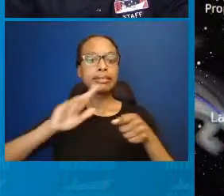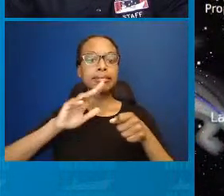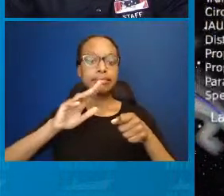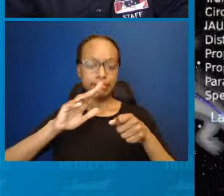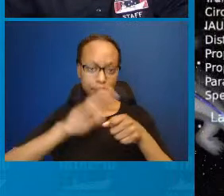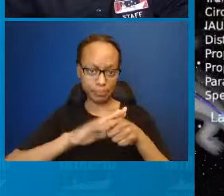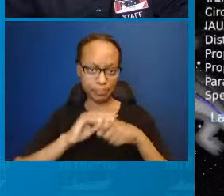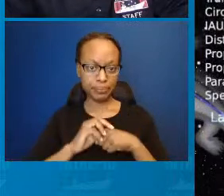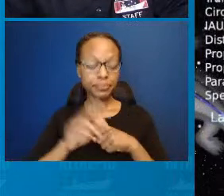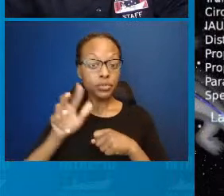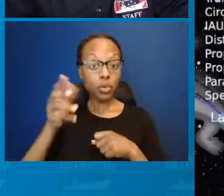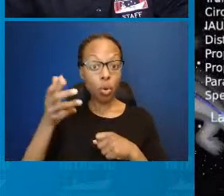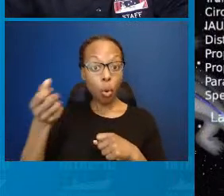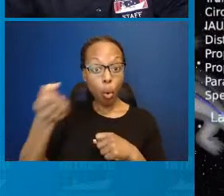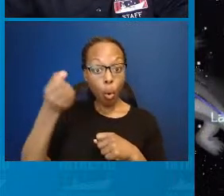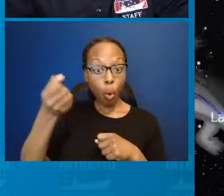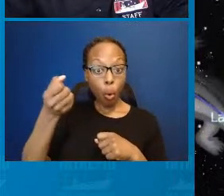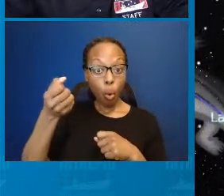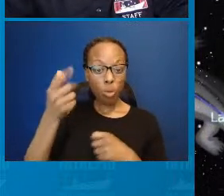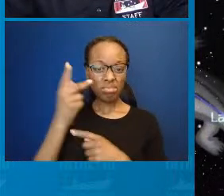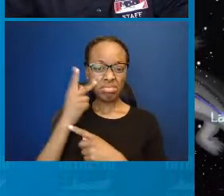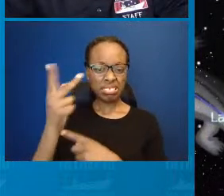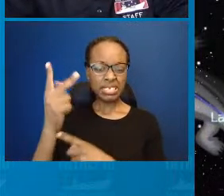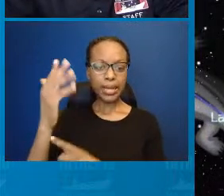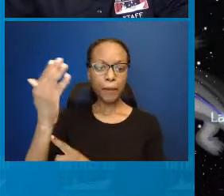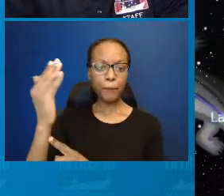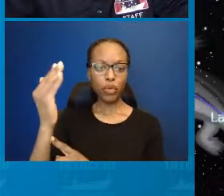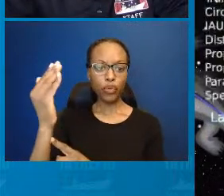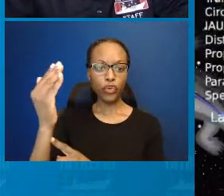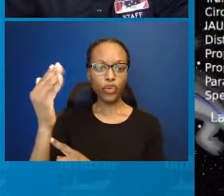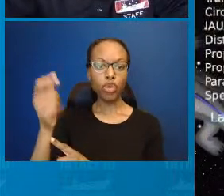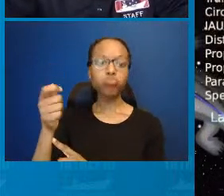actually holding a mirror right here, right?